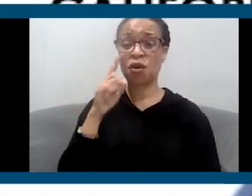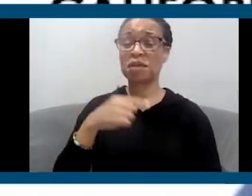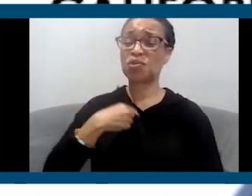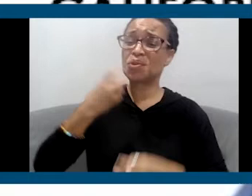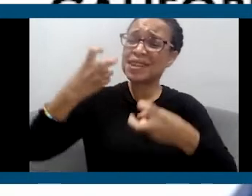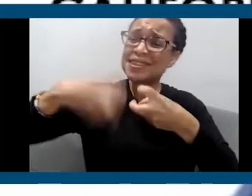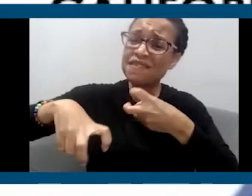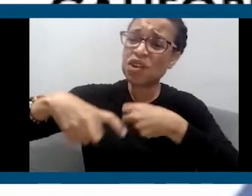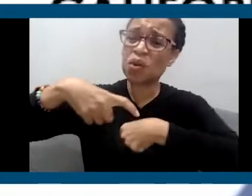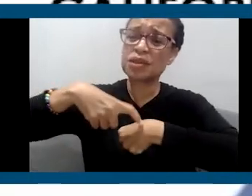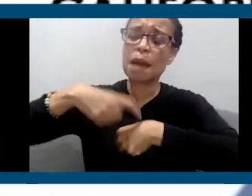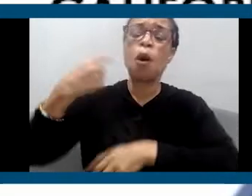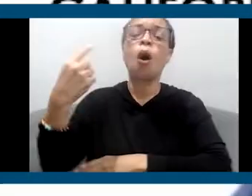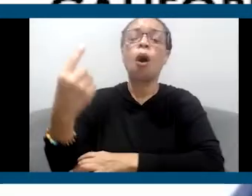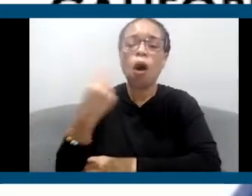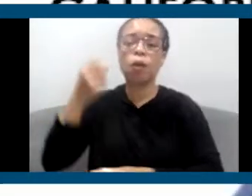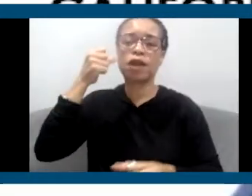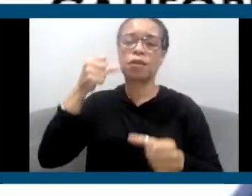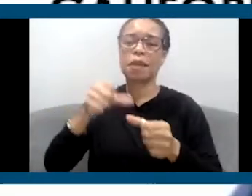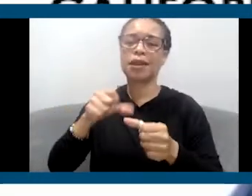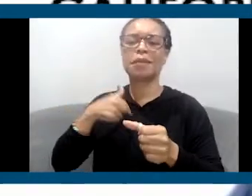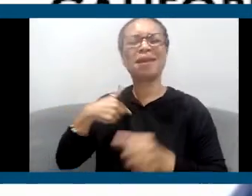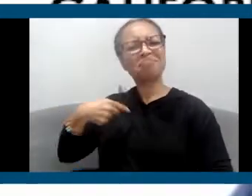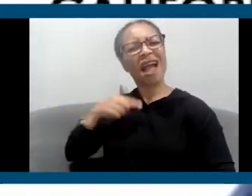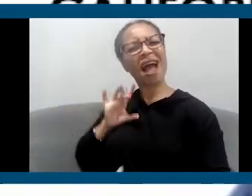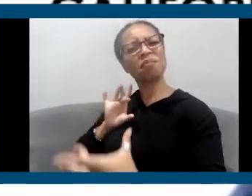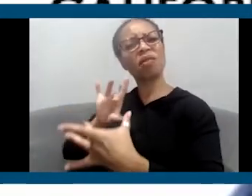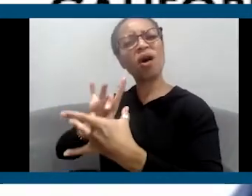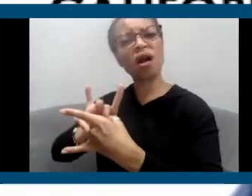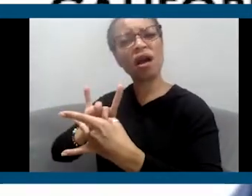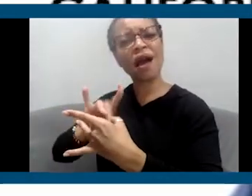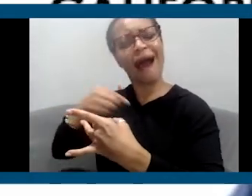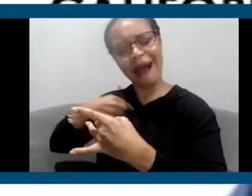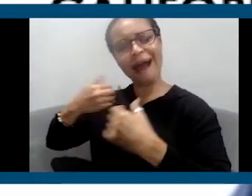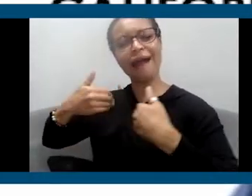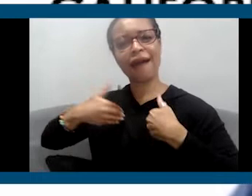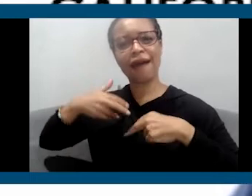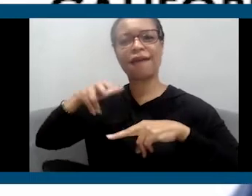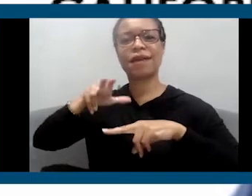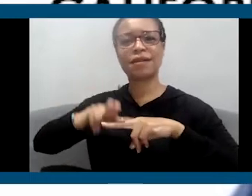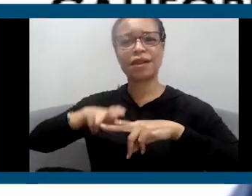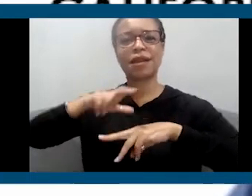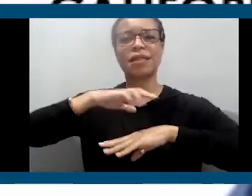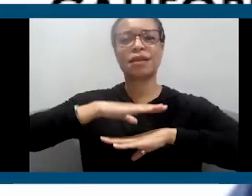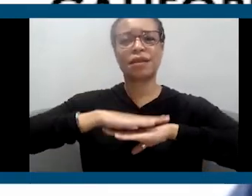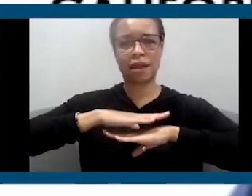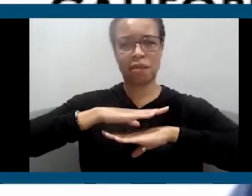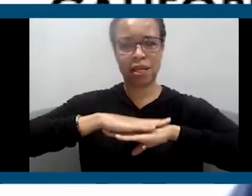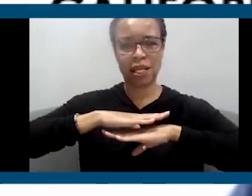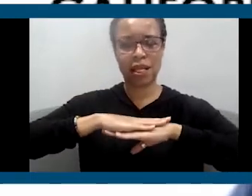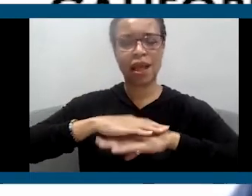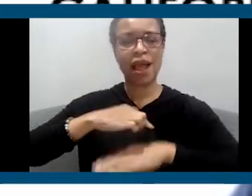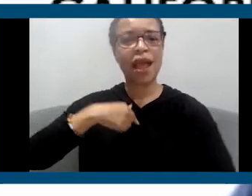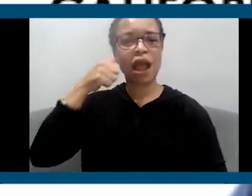times, always reminding me that I belong and that I had a seat at the table. And I remember when I came